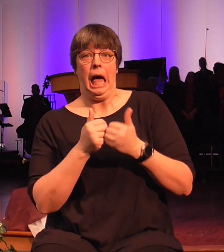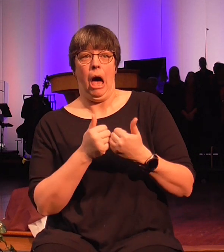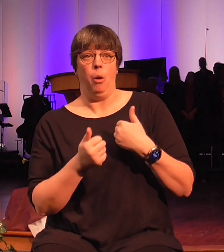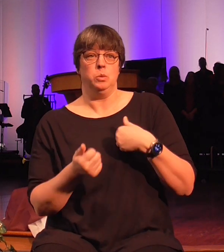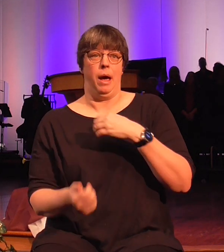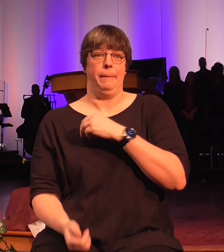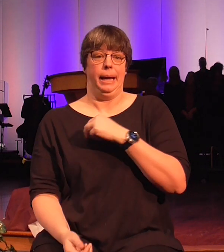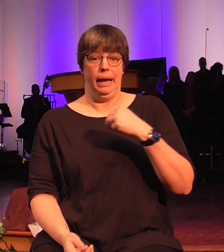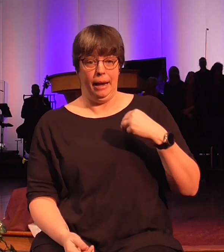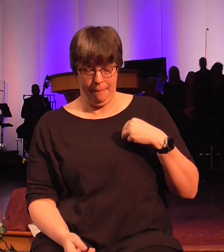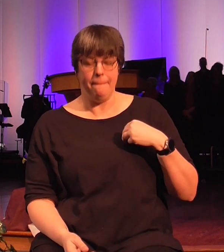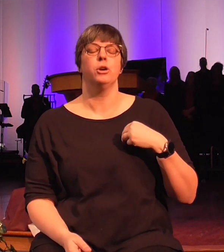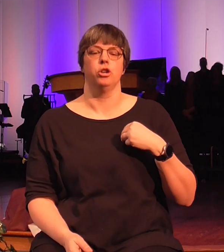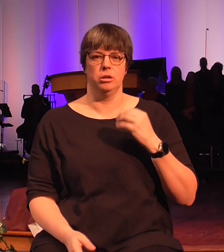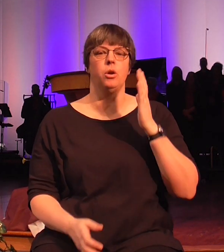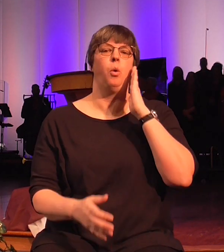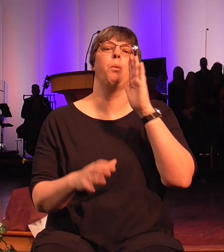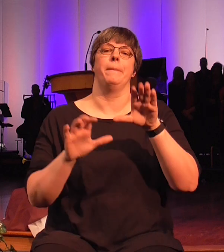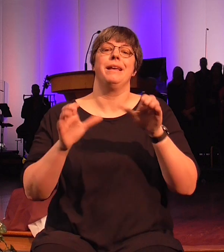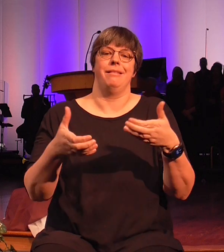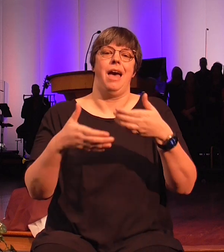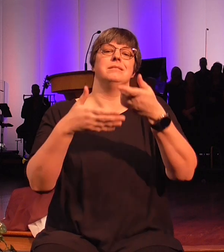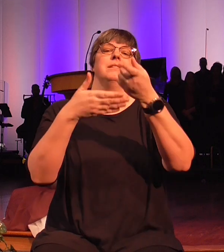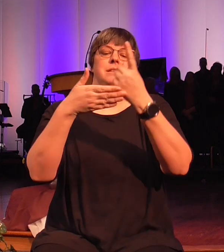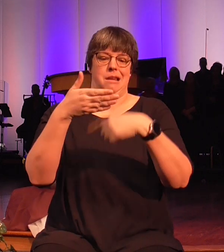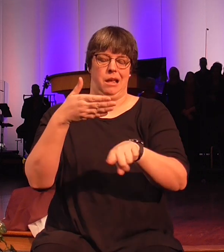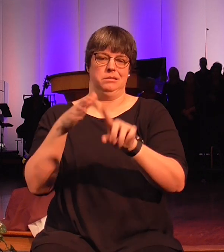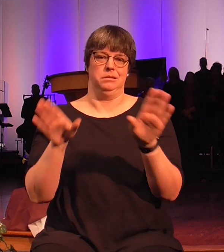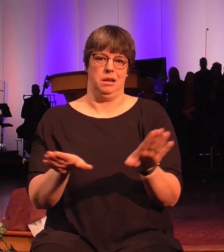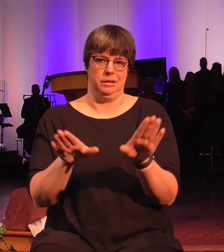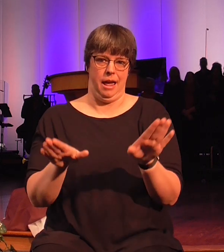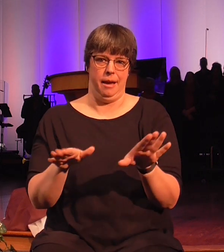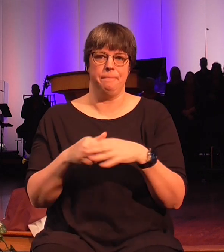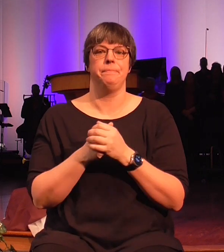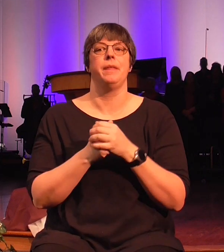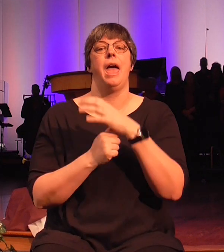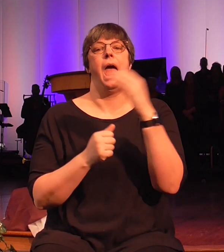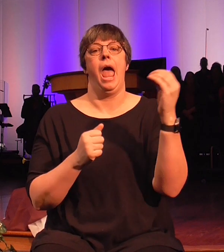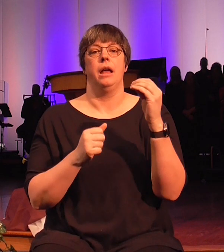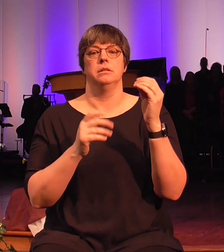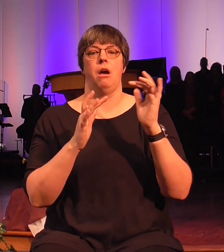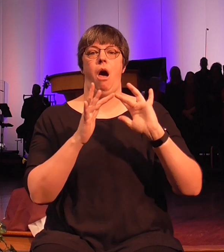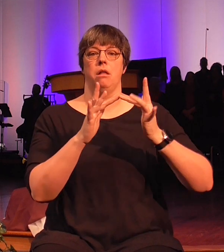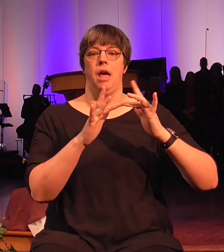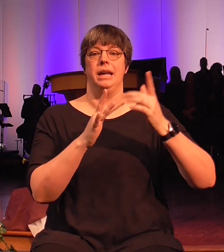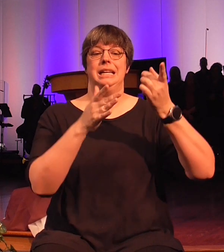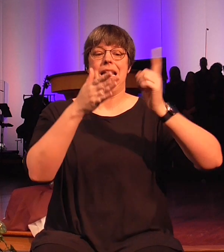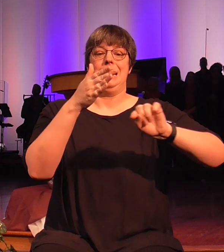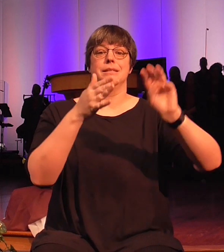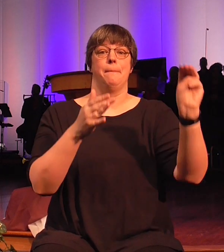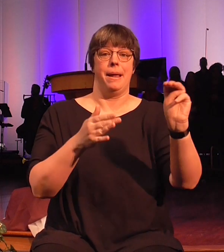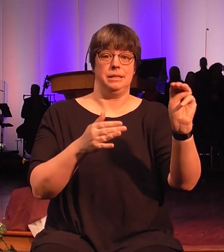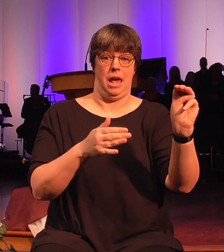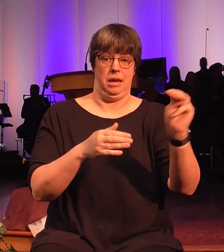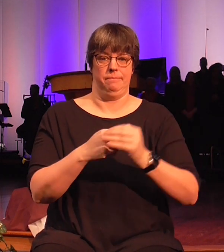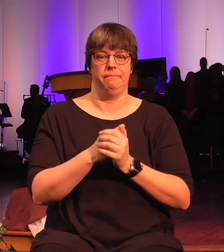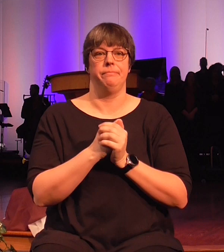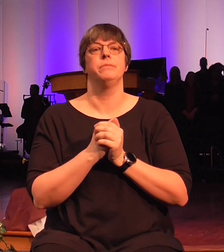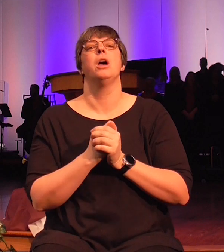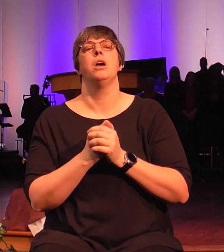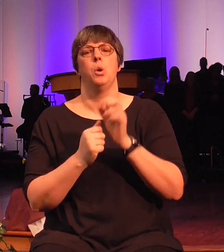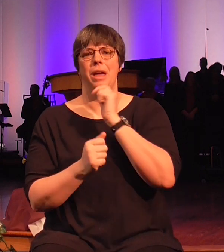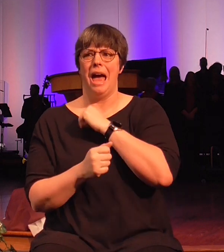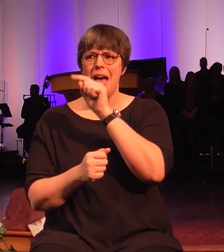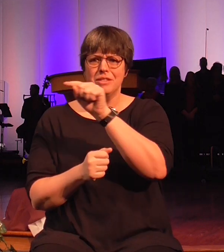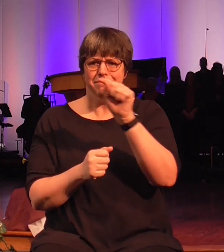group? There will be a new members class next Sunday and also one online next Monday. And then we got a couple of